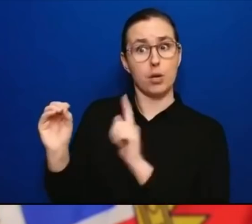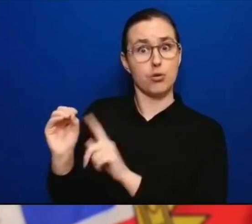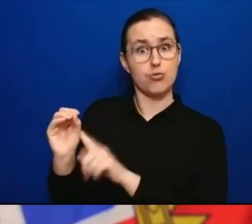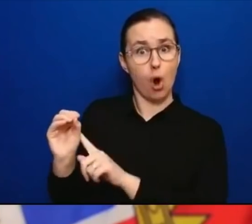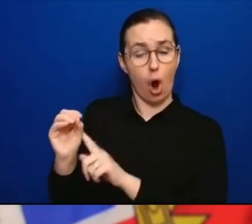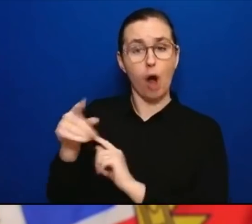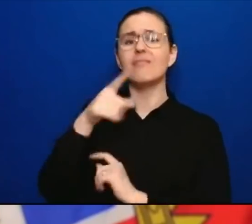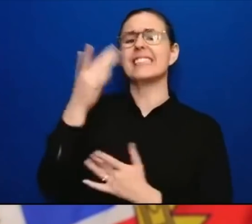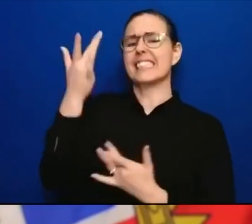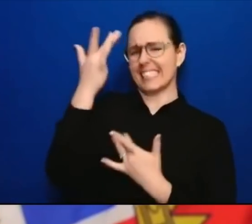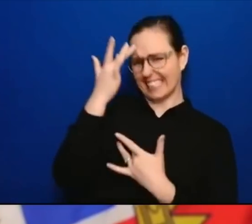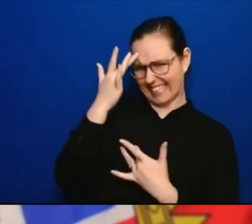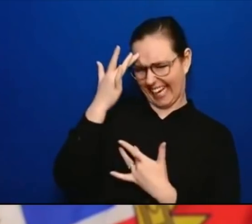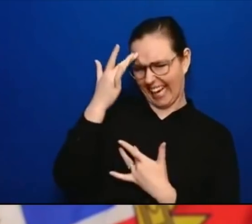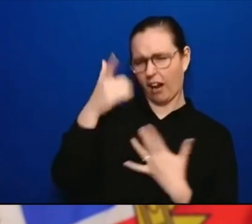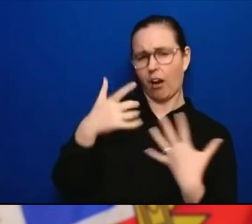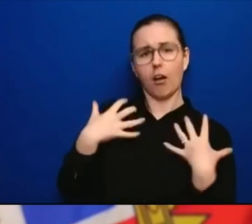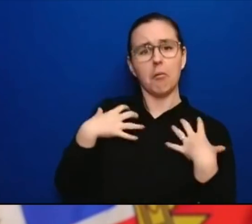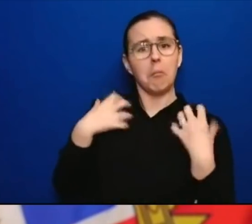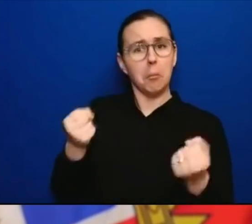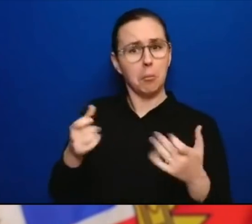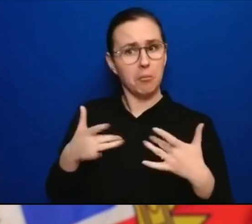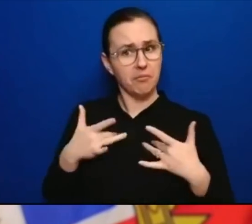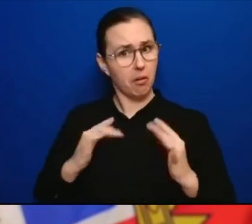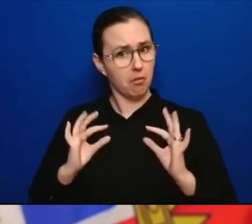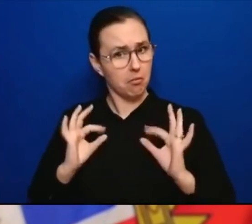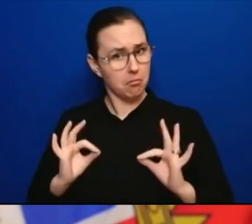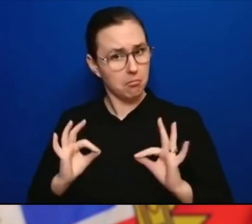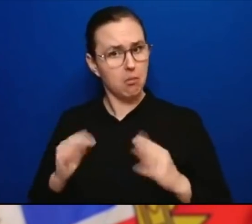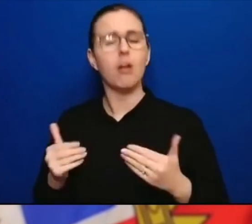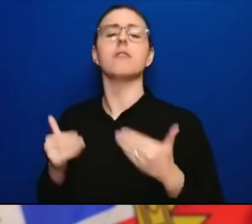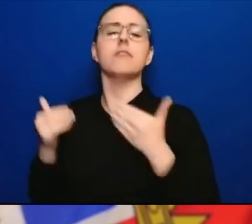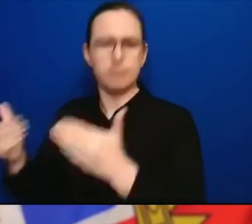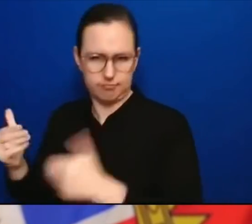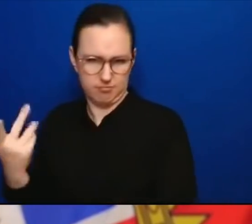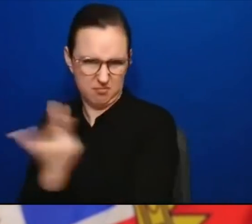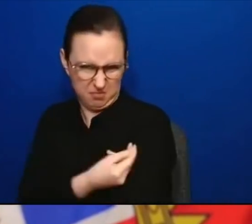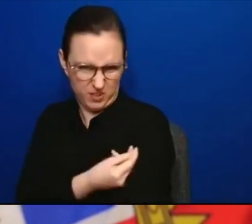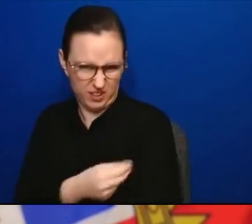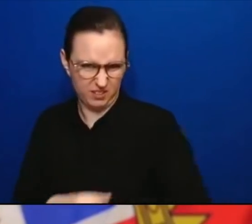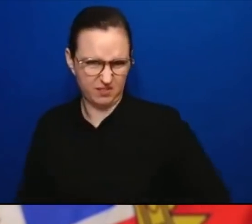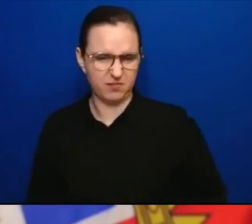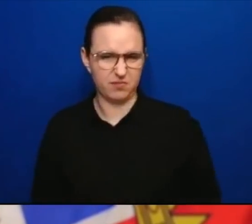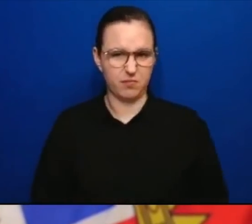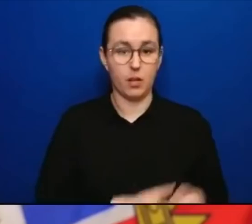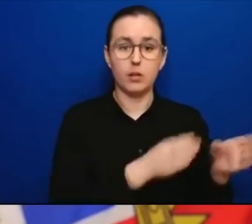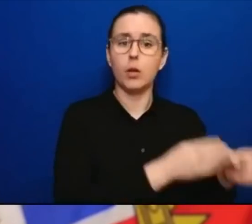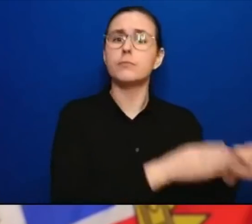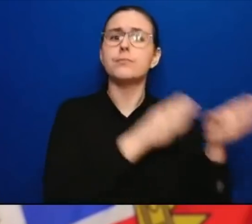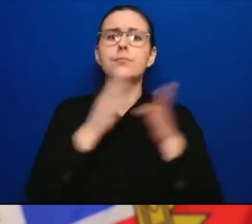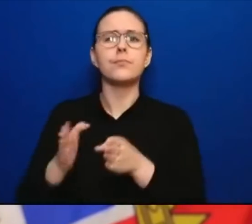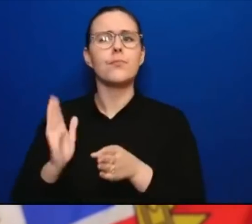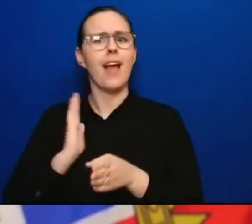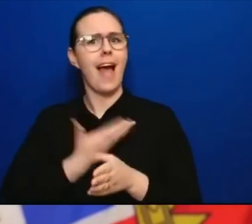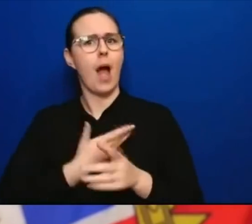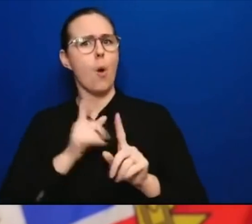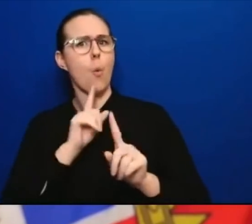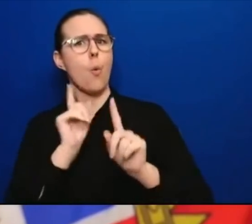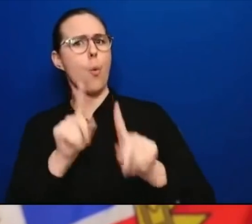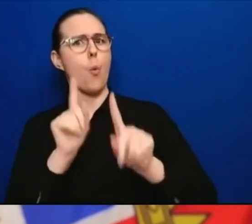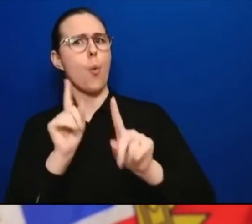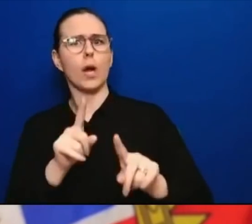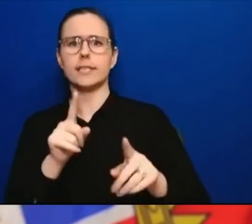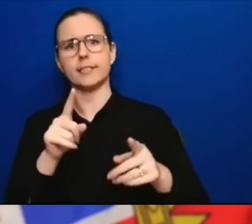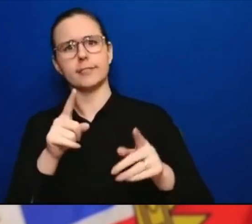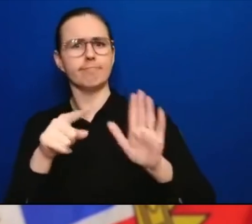As I mentioned, we're revising our orders, and we've been working with industry, particularly the food and beverage industry, and I